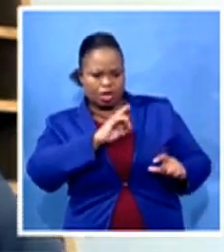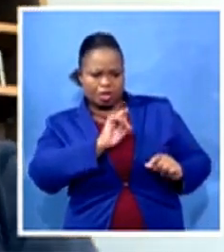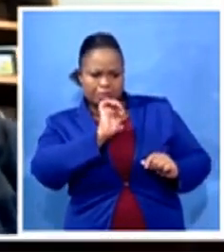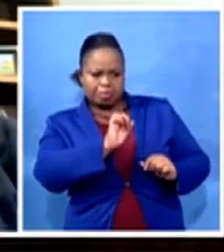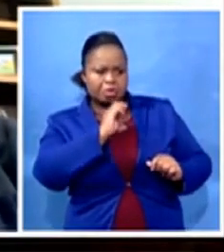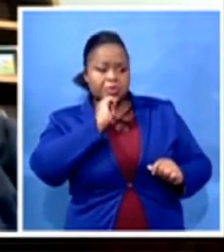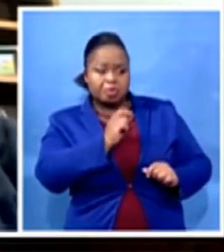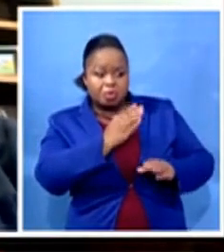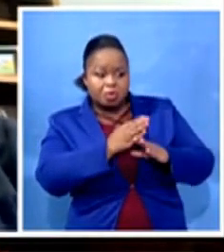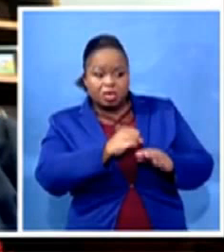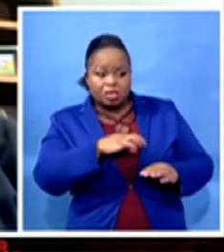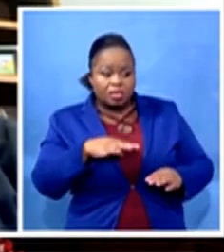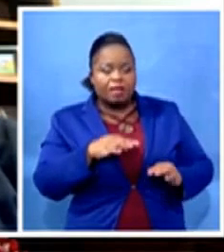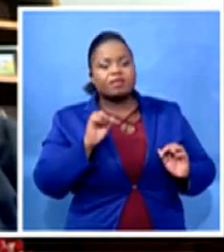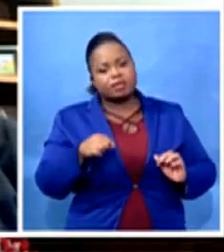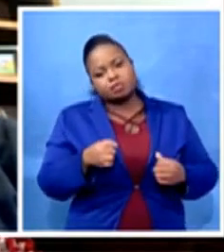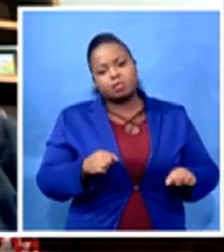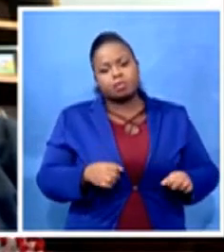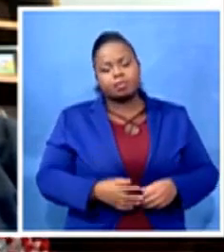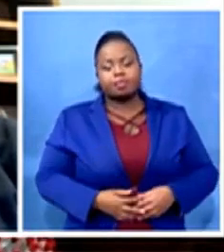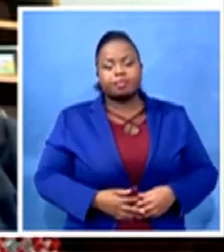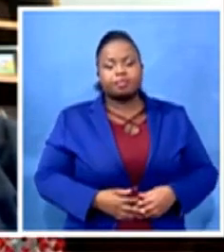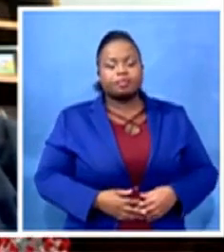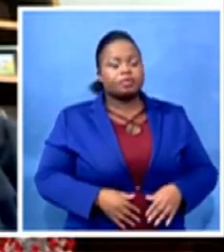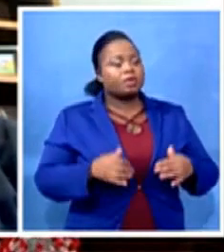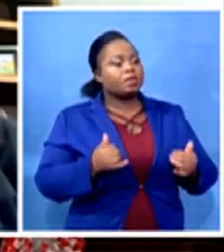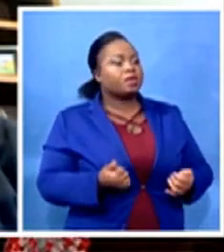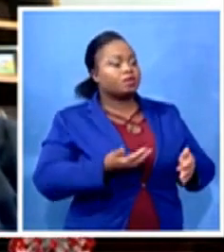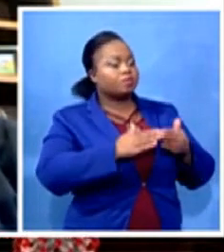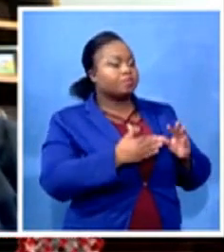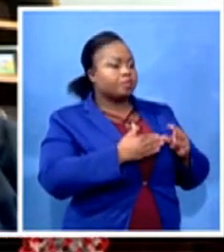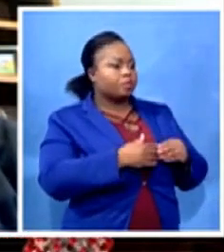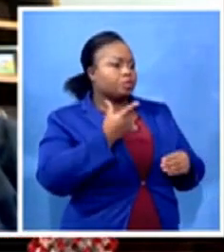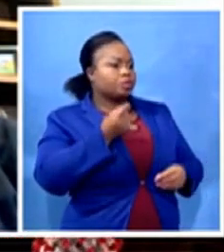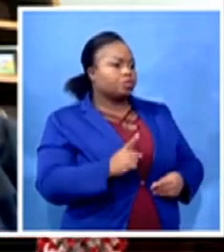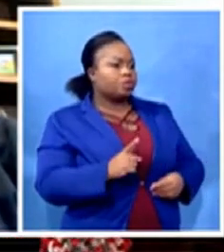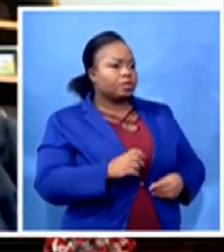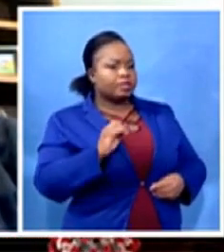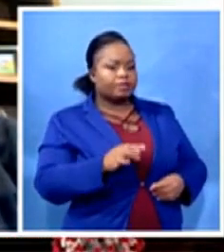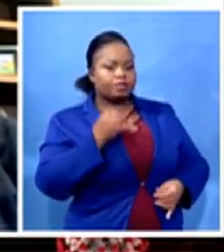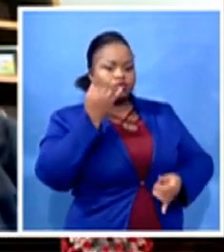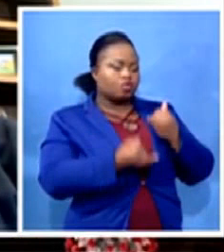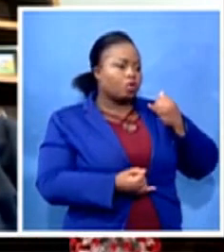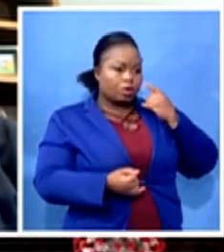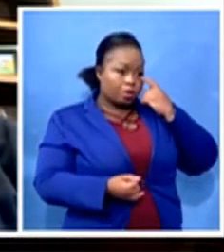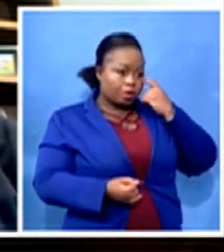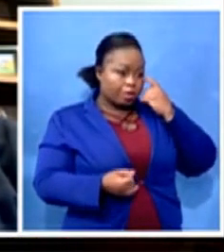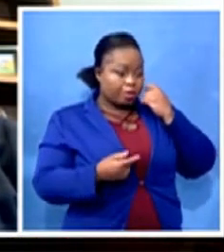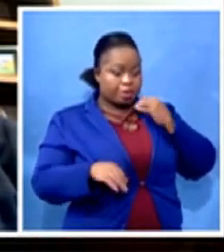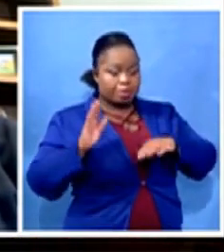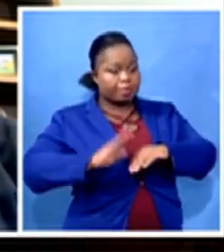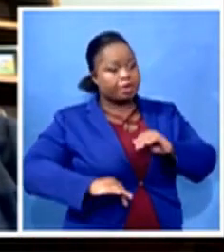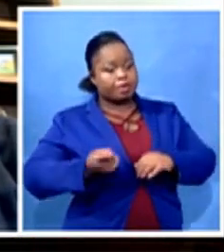So what can residents do in the case of wrong or incorrect billing, even after going through this process? Because